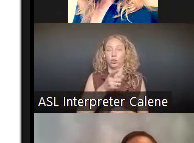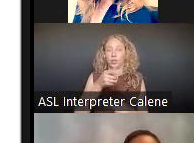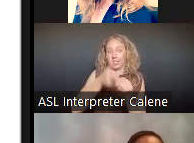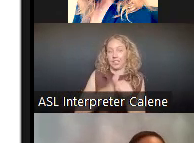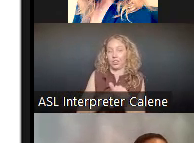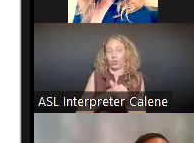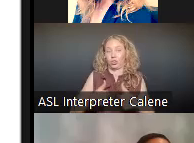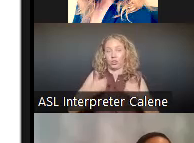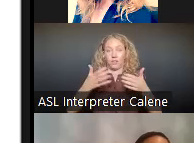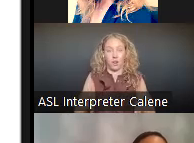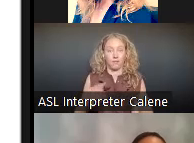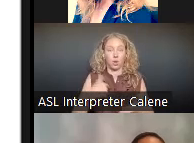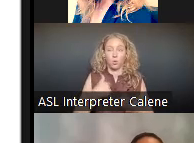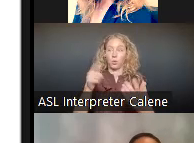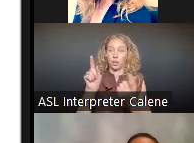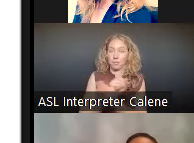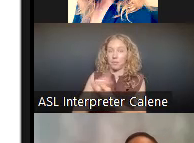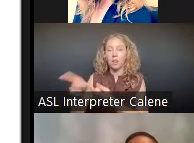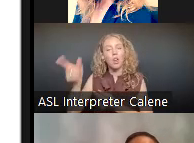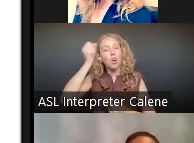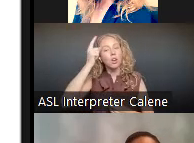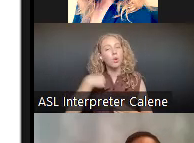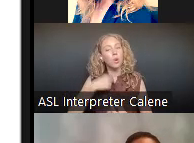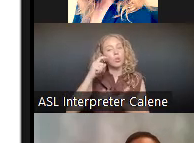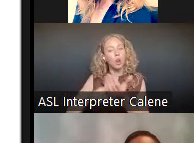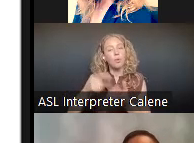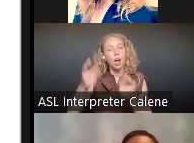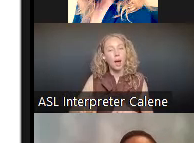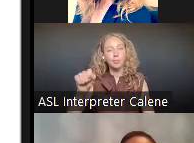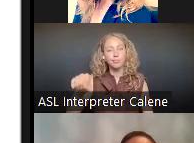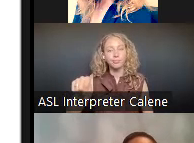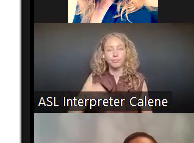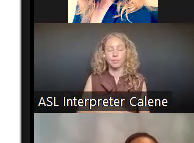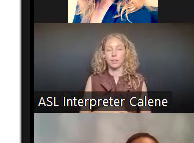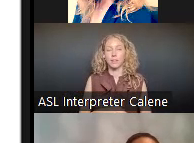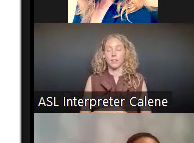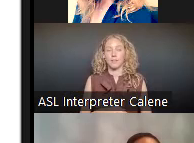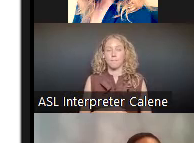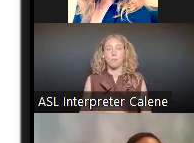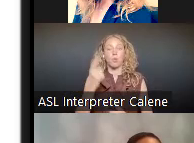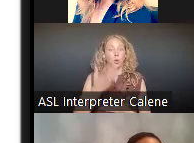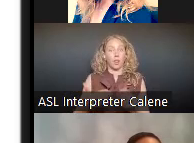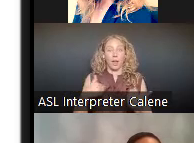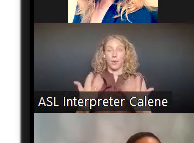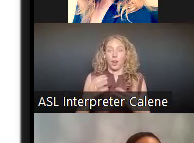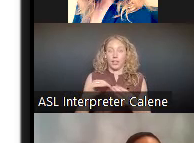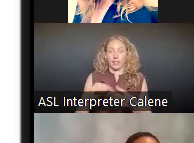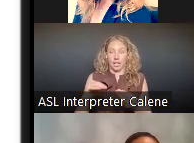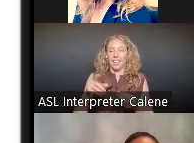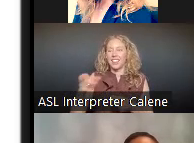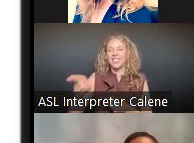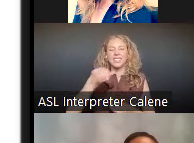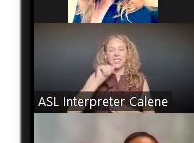every survivor that we're encountering understands that we recognize what happened, right? And the one thing that I want to say is that this is